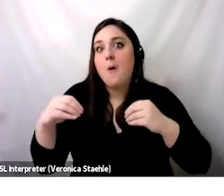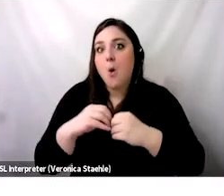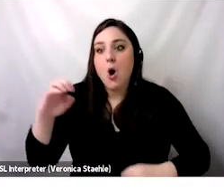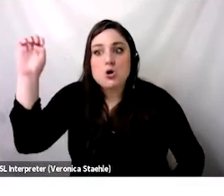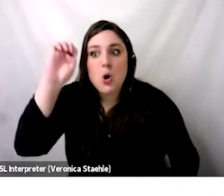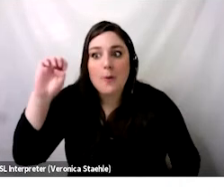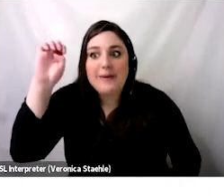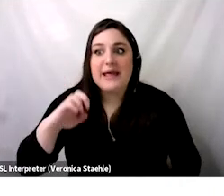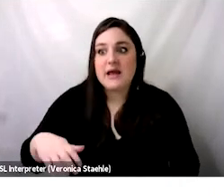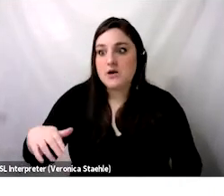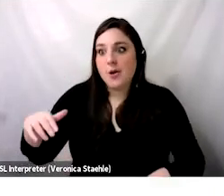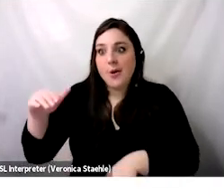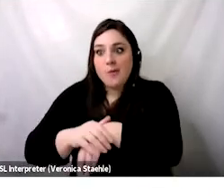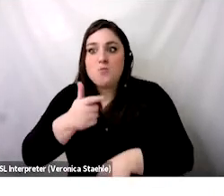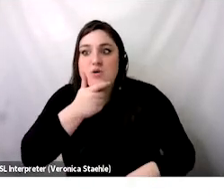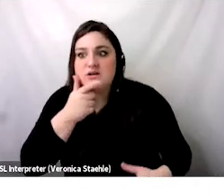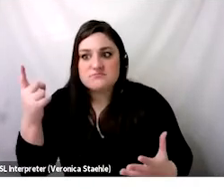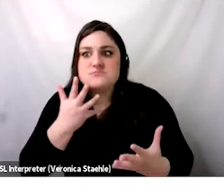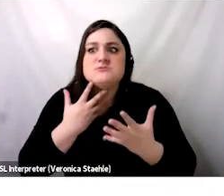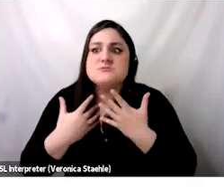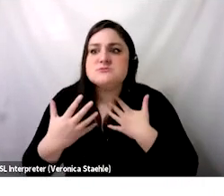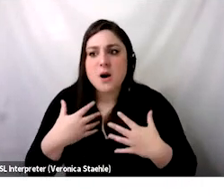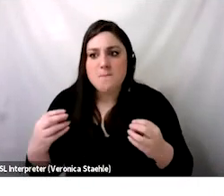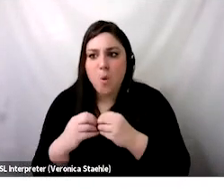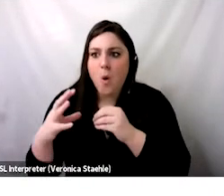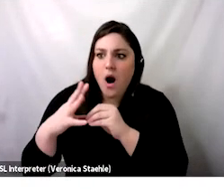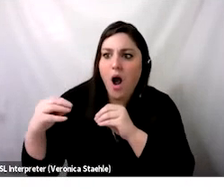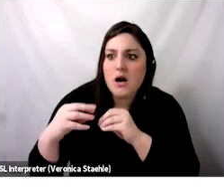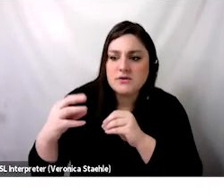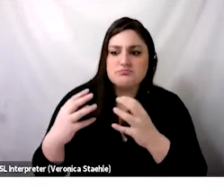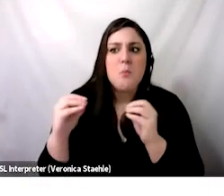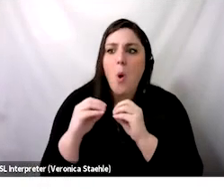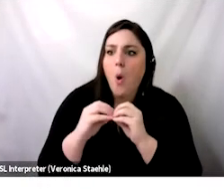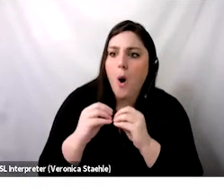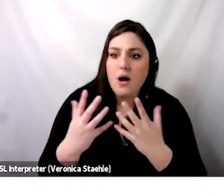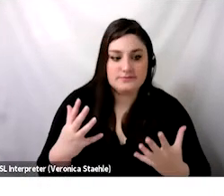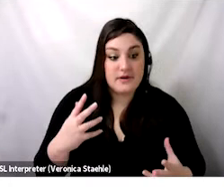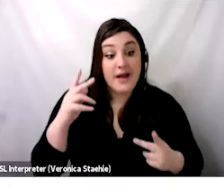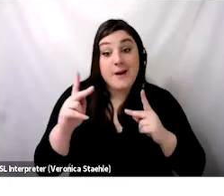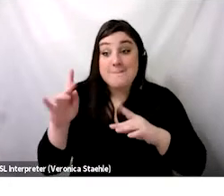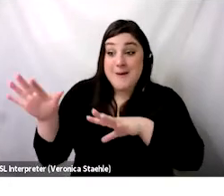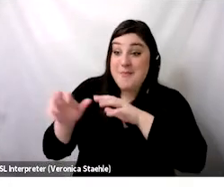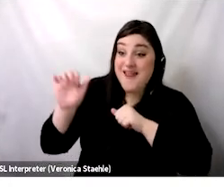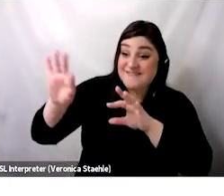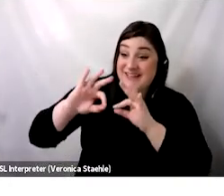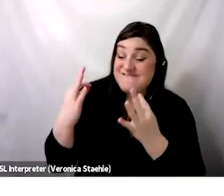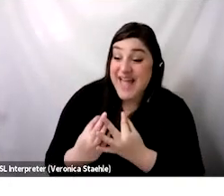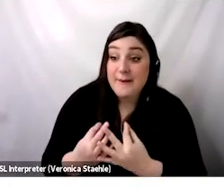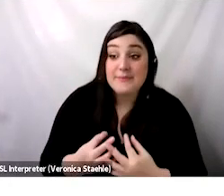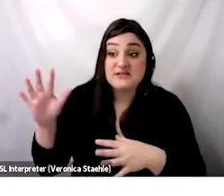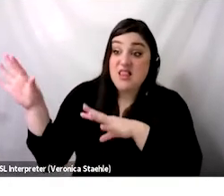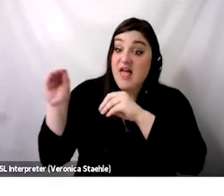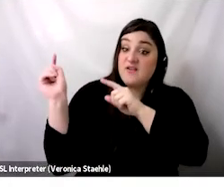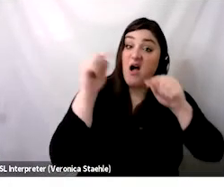economy wanted more and more cotton. People left families, loved ones, to come into factories working